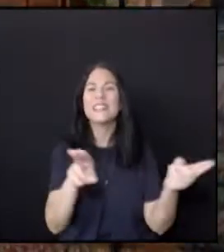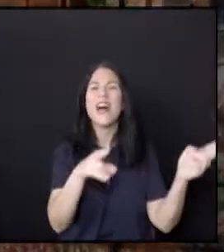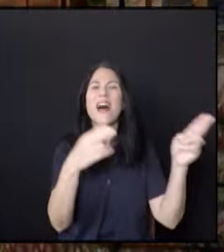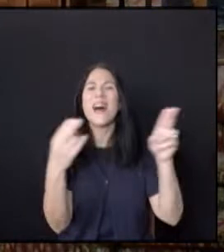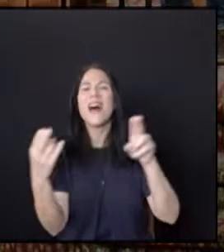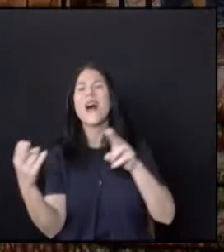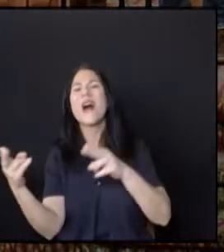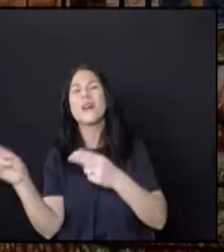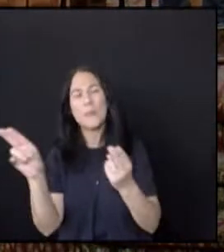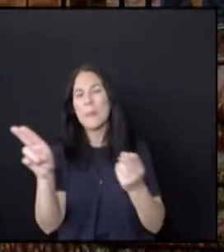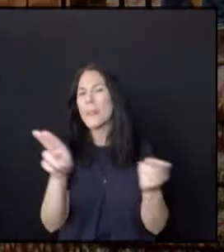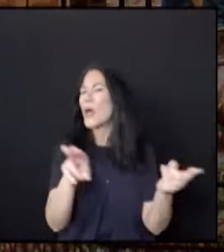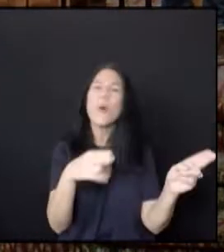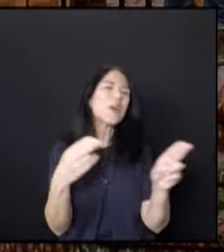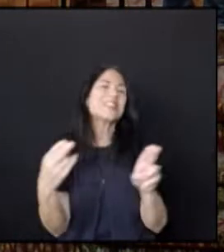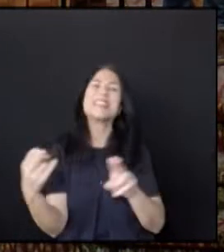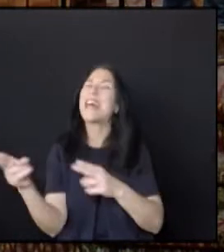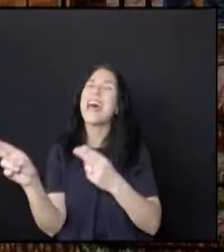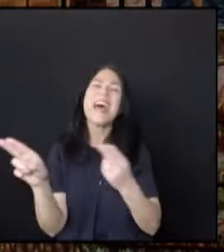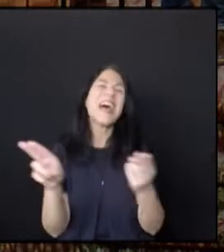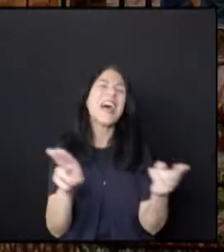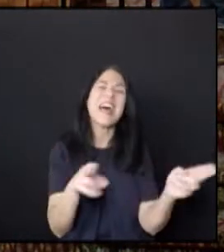Hosanna,